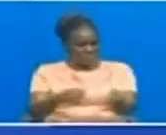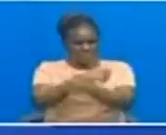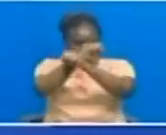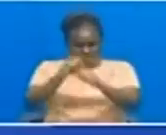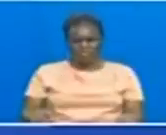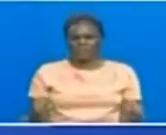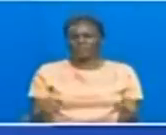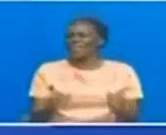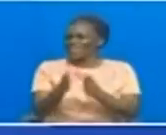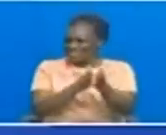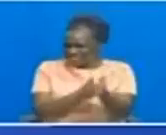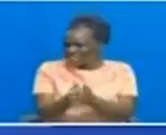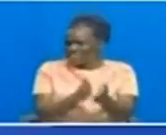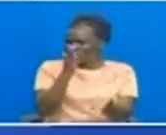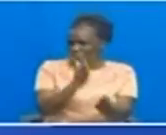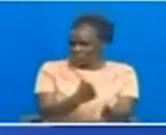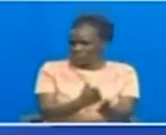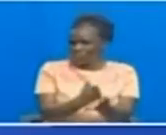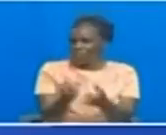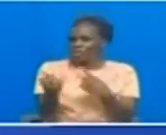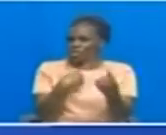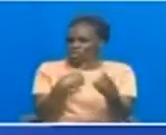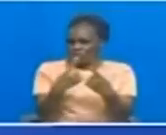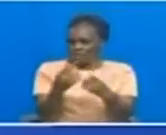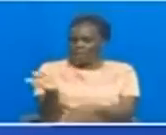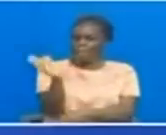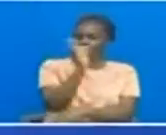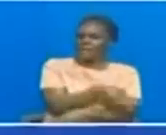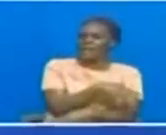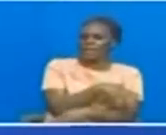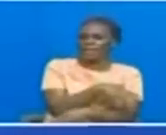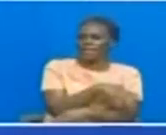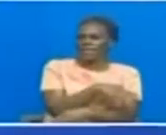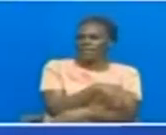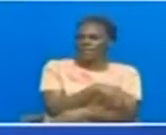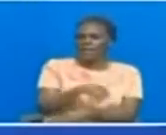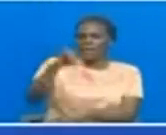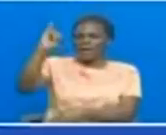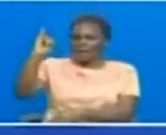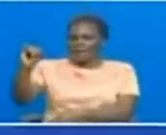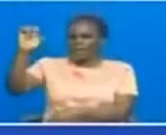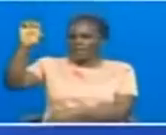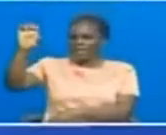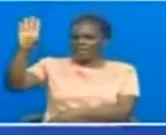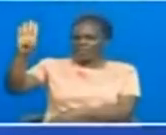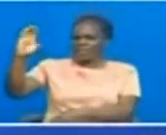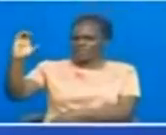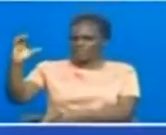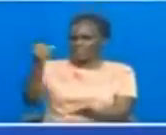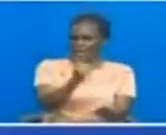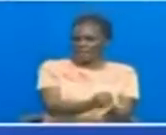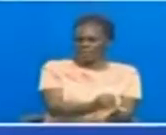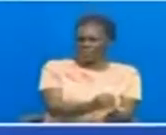No double voting. Exactly. Interesting. Yes. So we're talking about, if you can just go back there, sure. we're talking about, you know, the IEBC trying to adopt it.